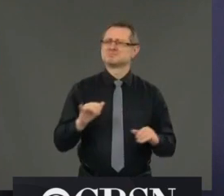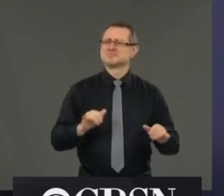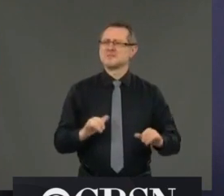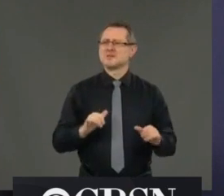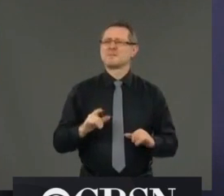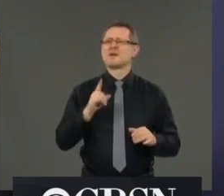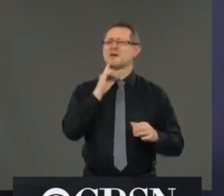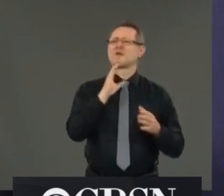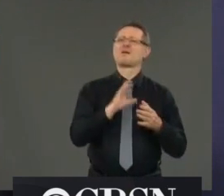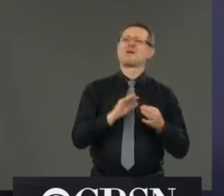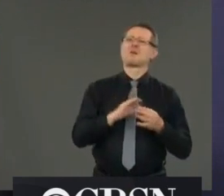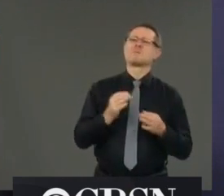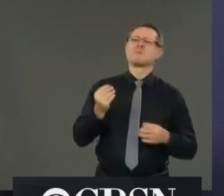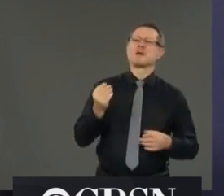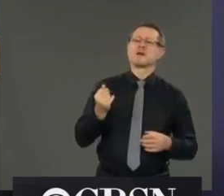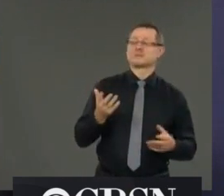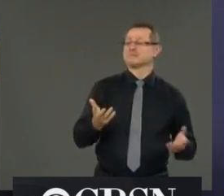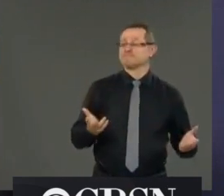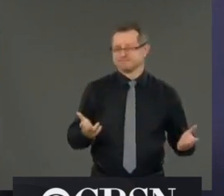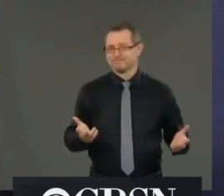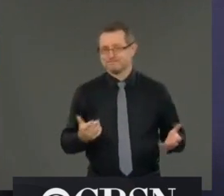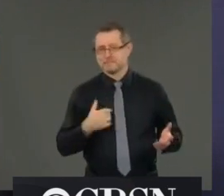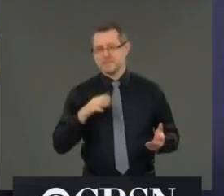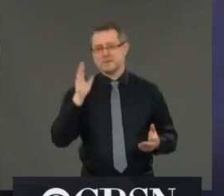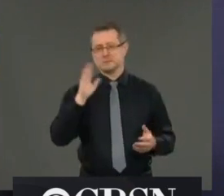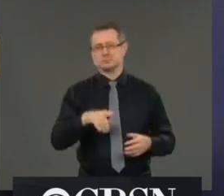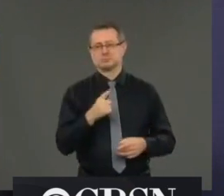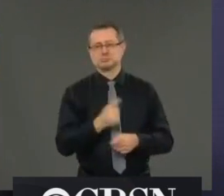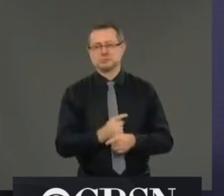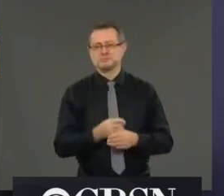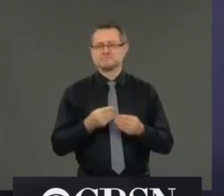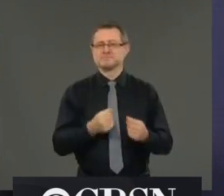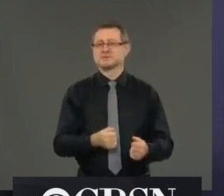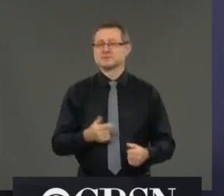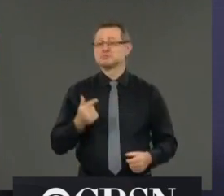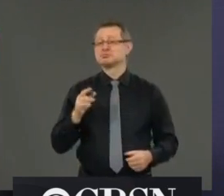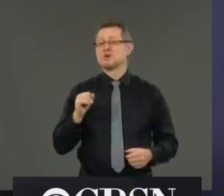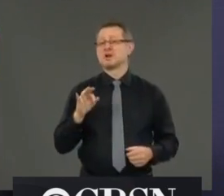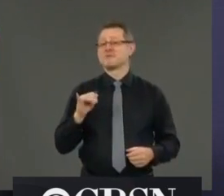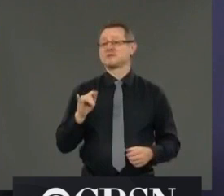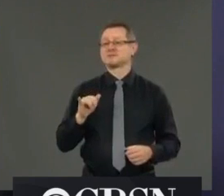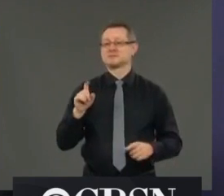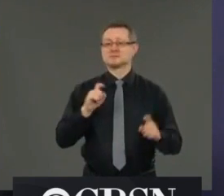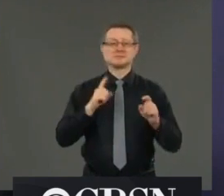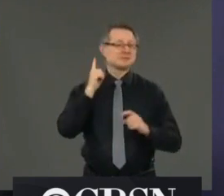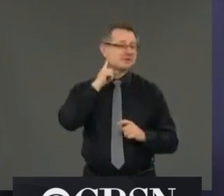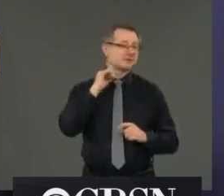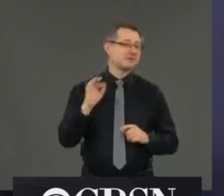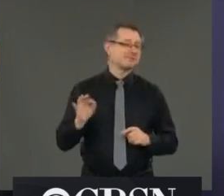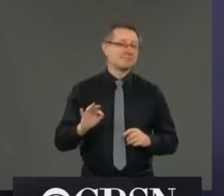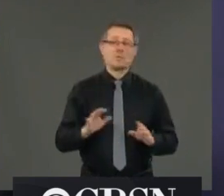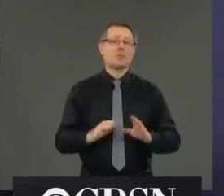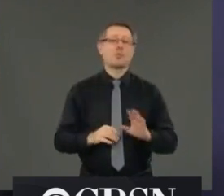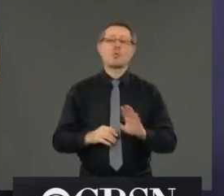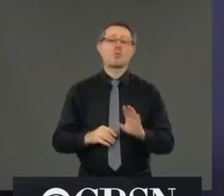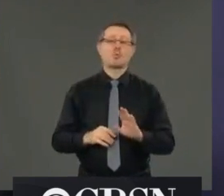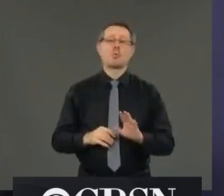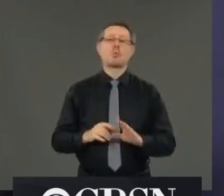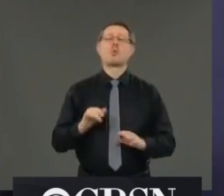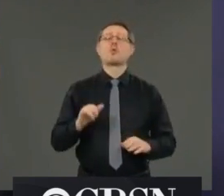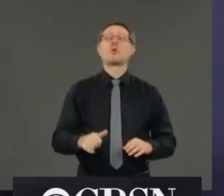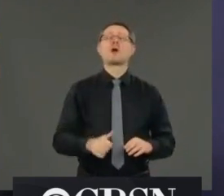money to do what you need to do. And graffiti sounds like a little thing. It's another sign of